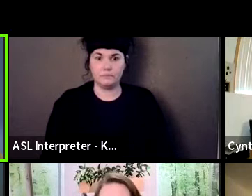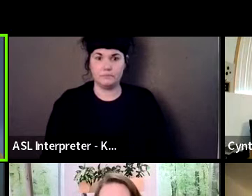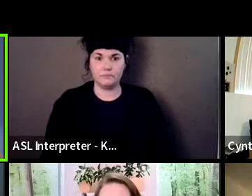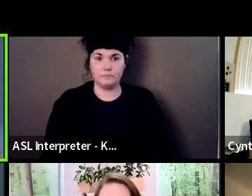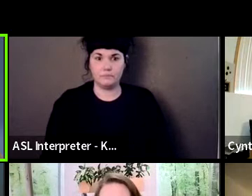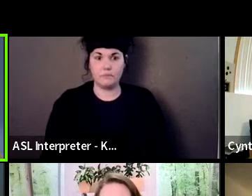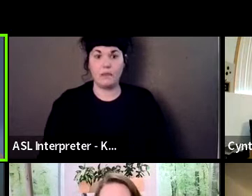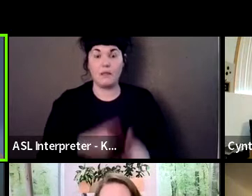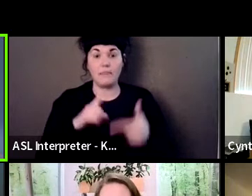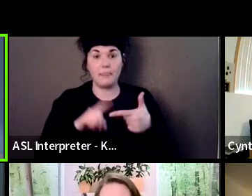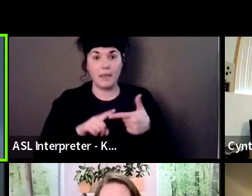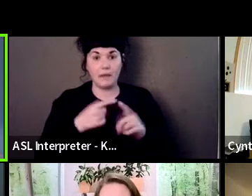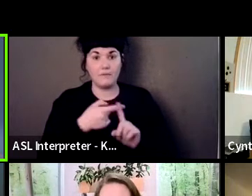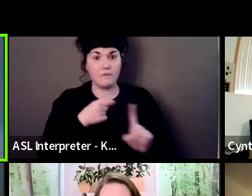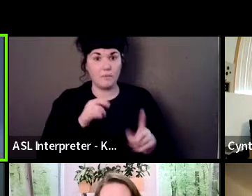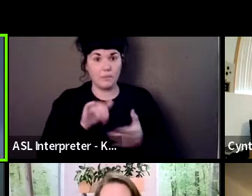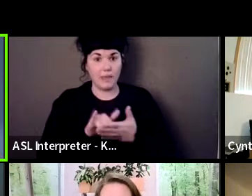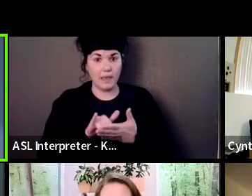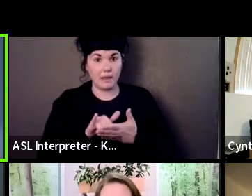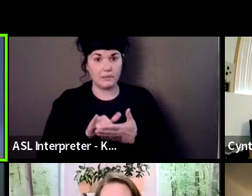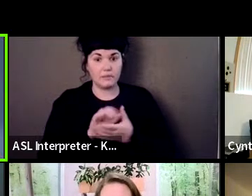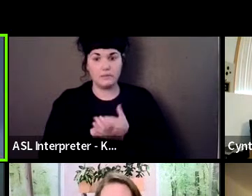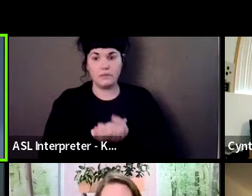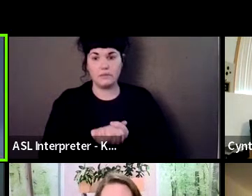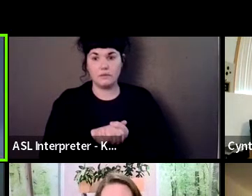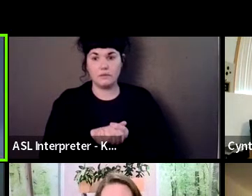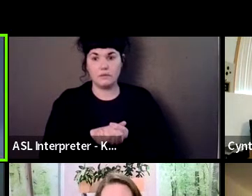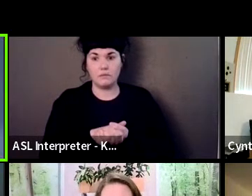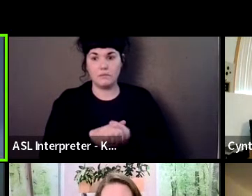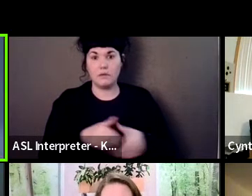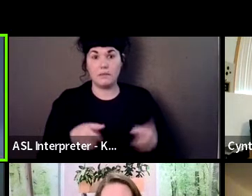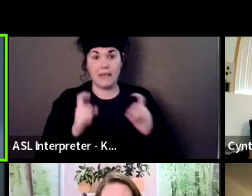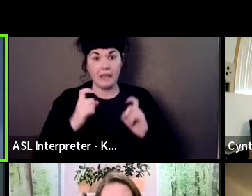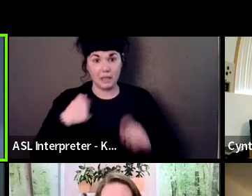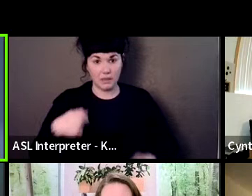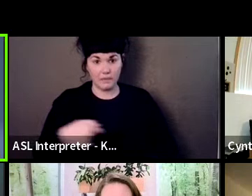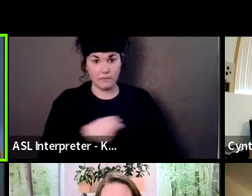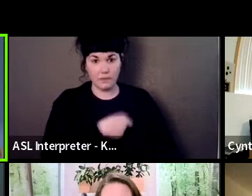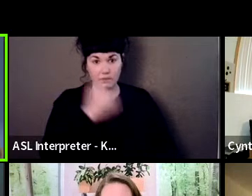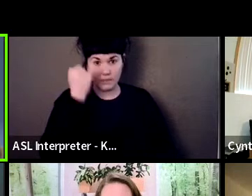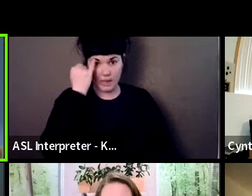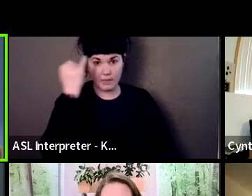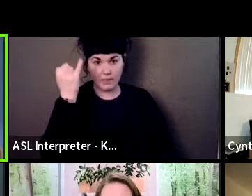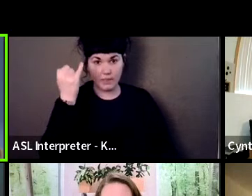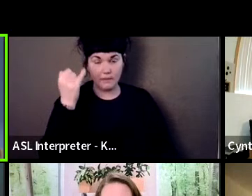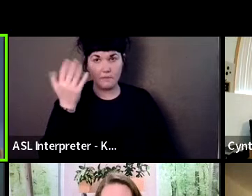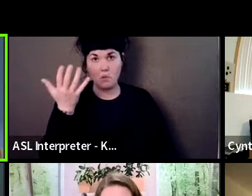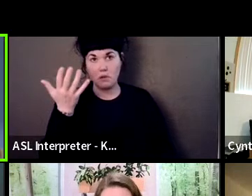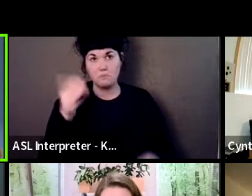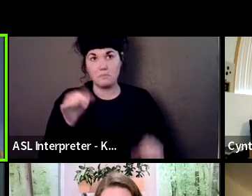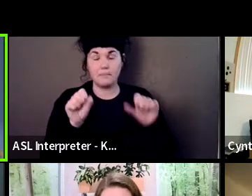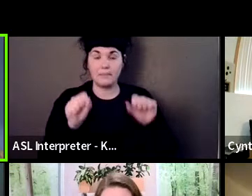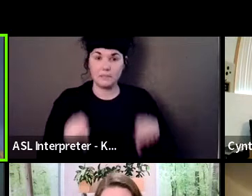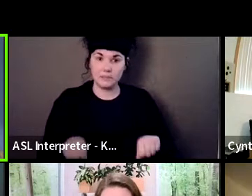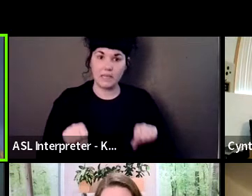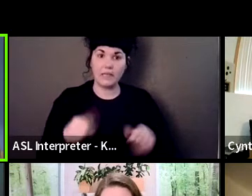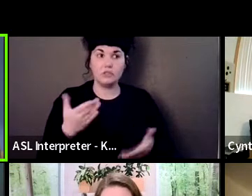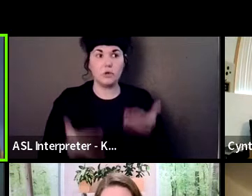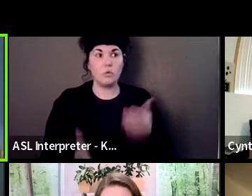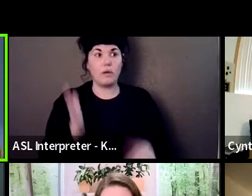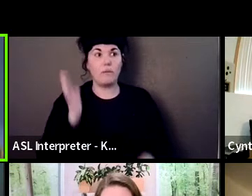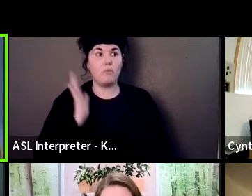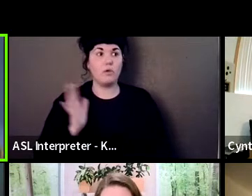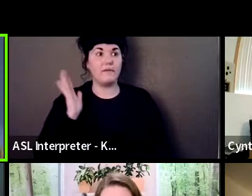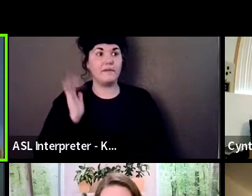then from that, that gives us an idea of what potential or what previous